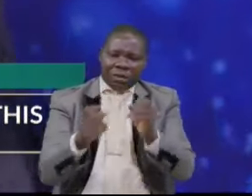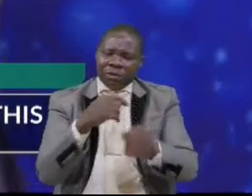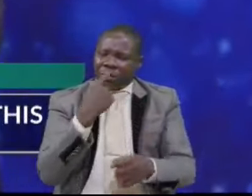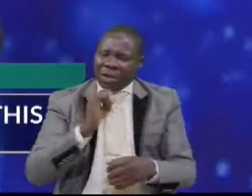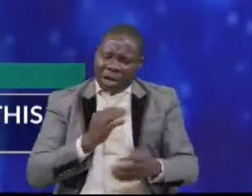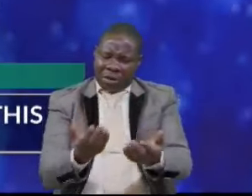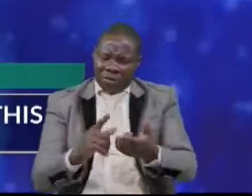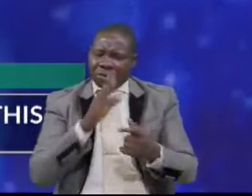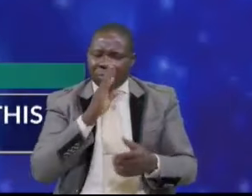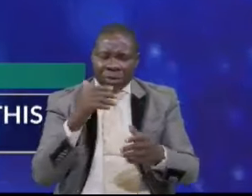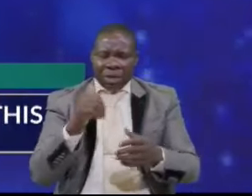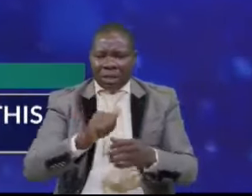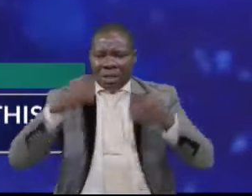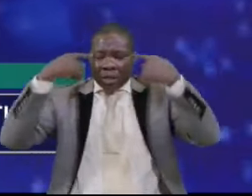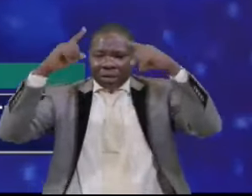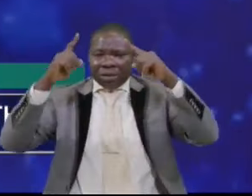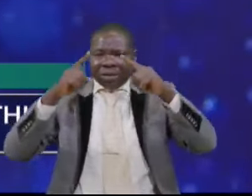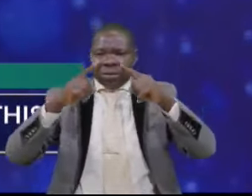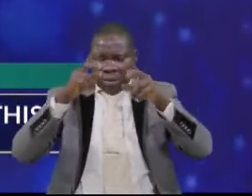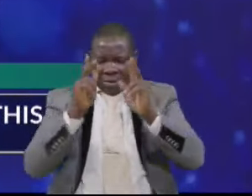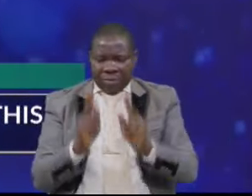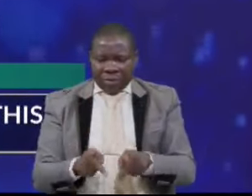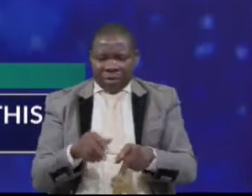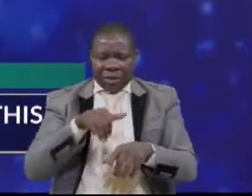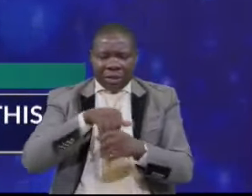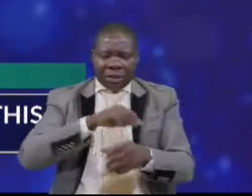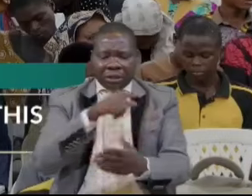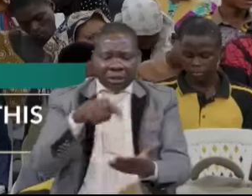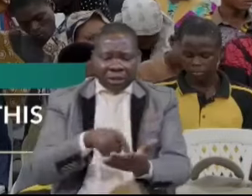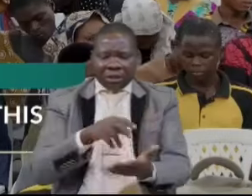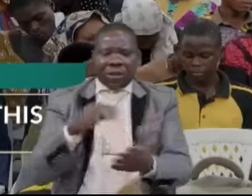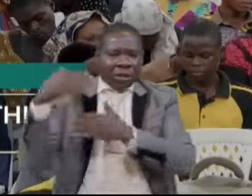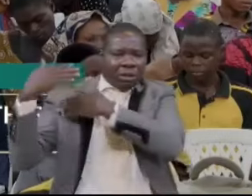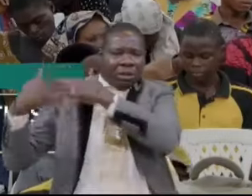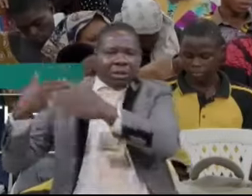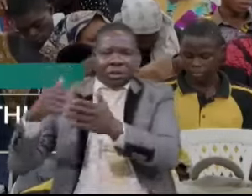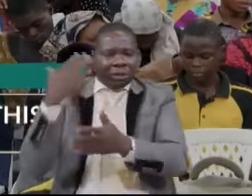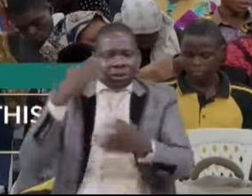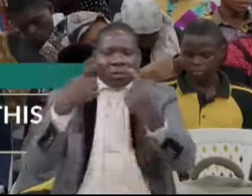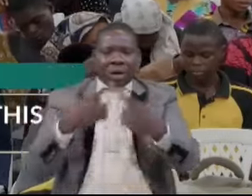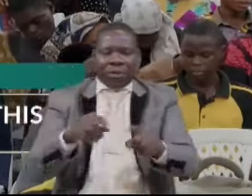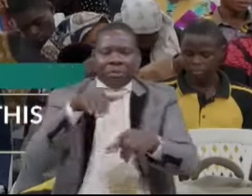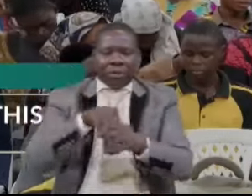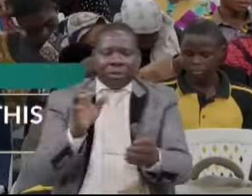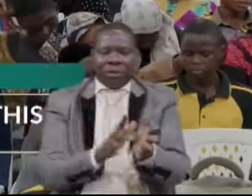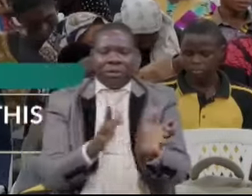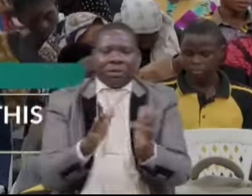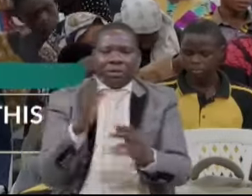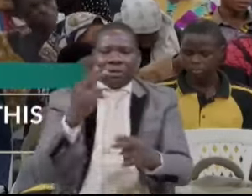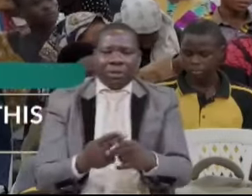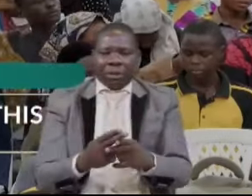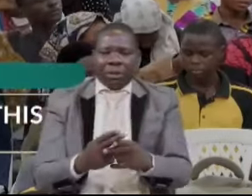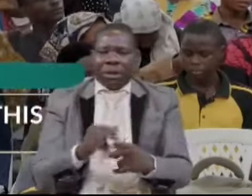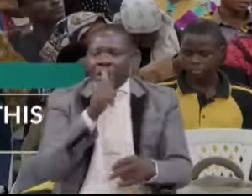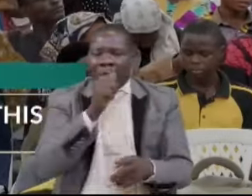Daniel in this generation, it will happen in Jesus' name. I'm talking to you on